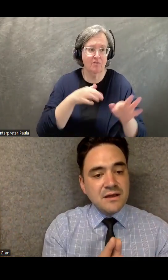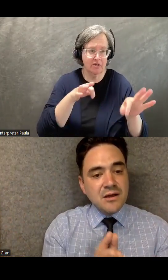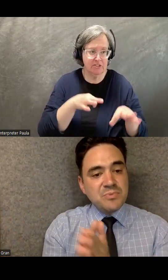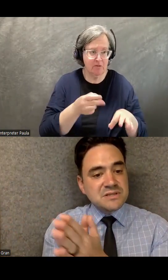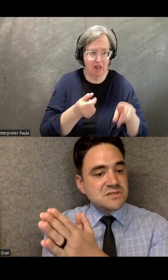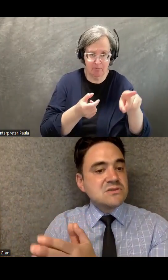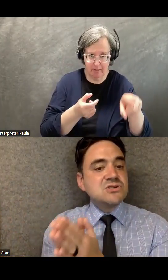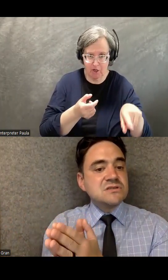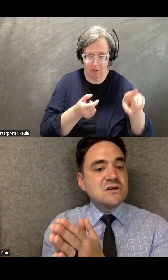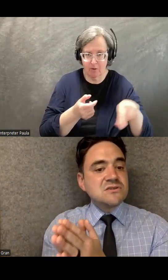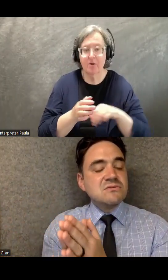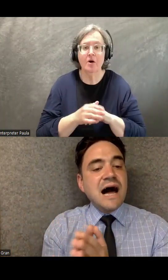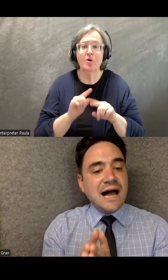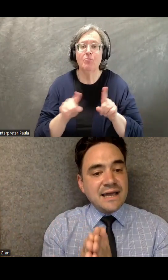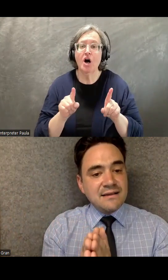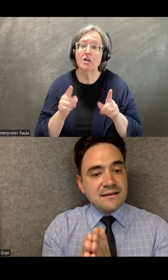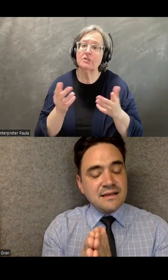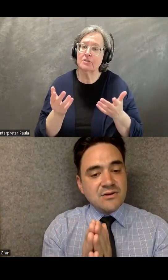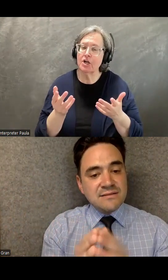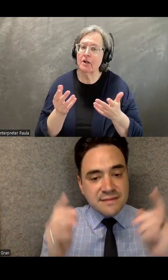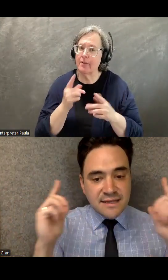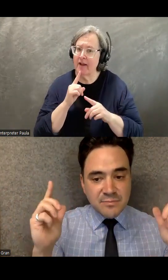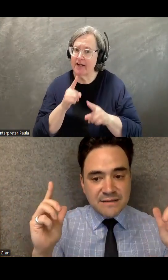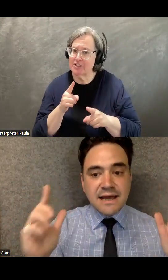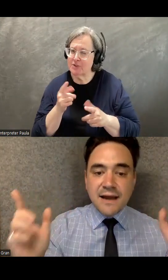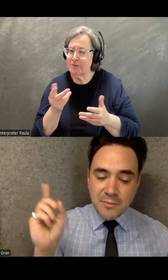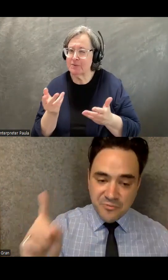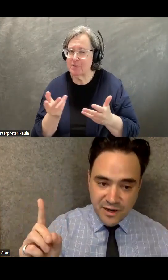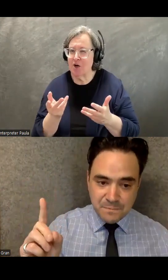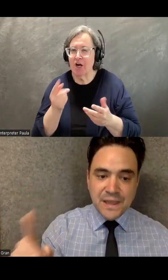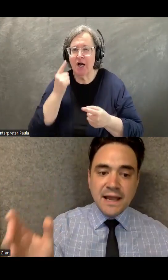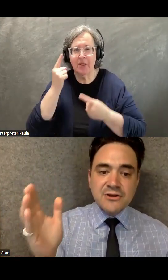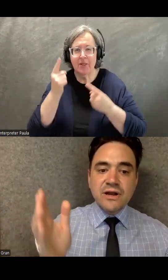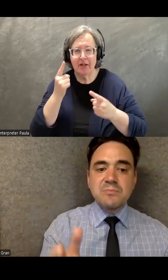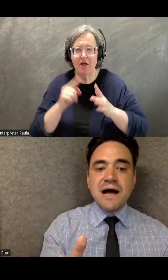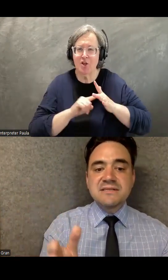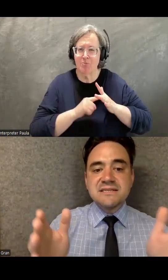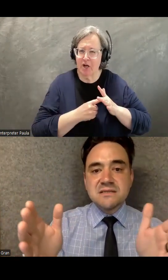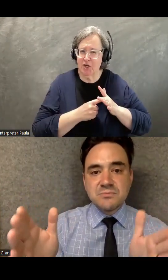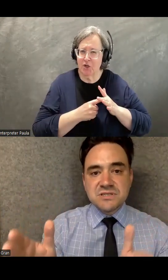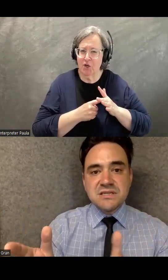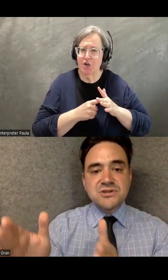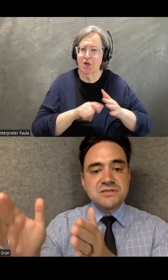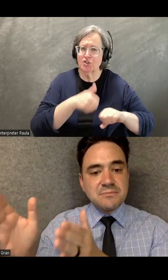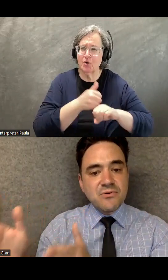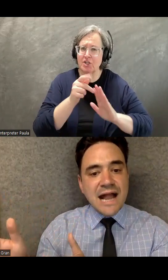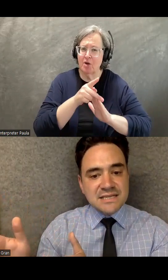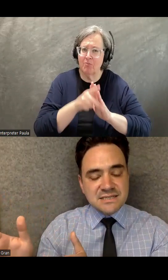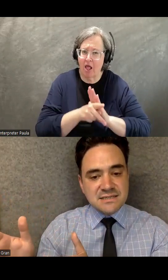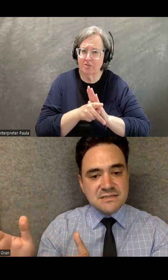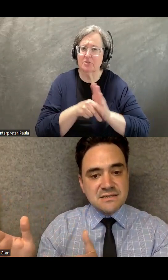above. But the solutions also lie, in thinking about that upfront and creating policies, procedures,